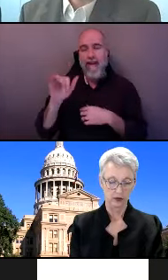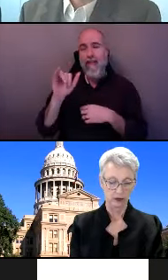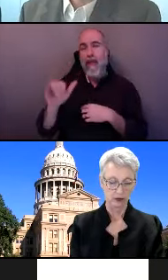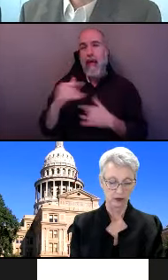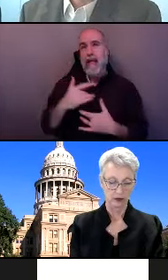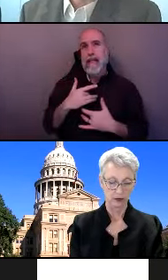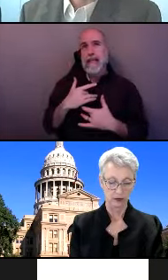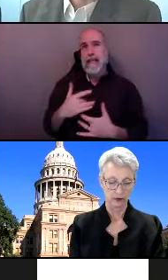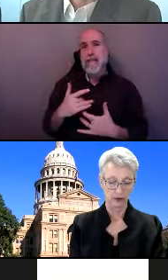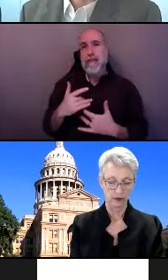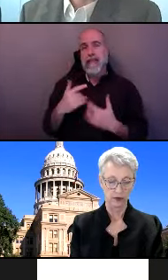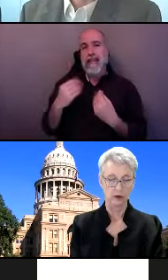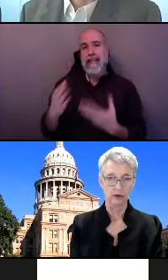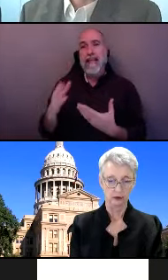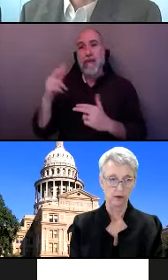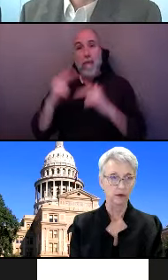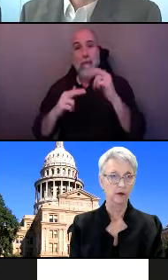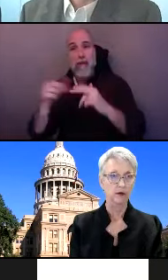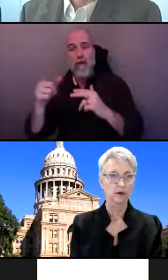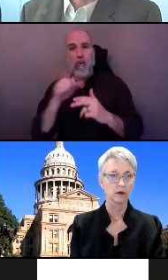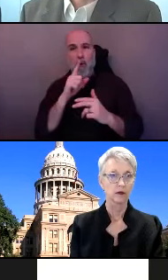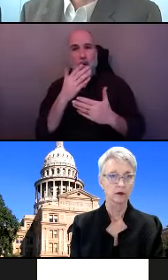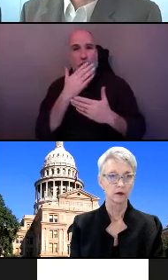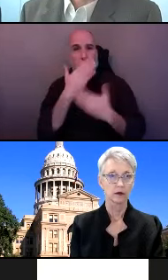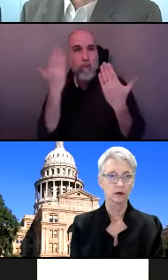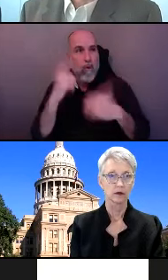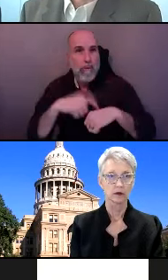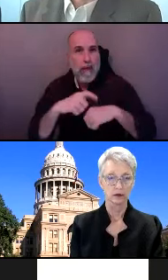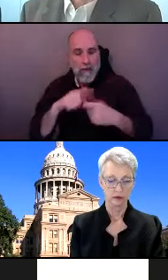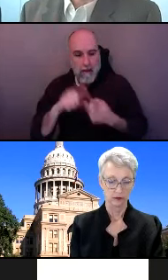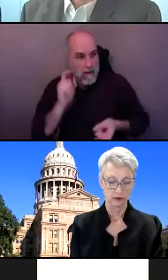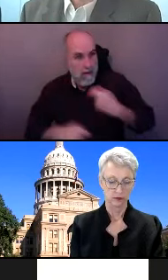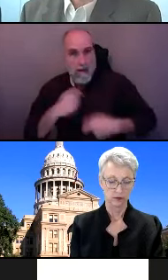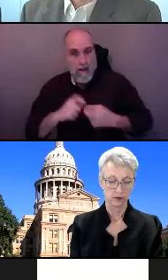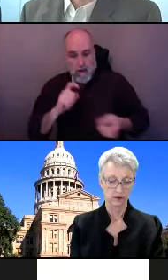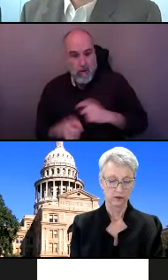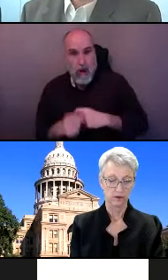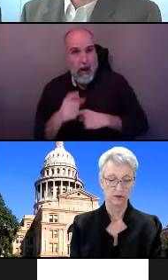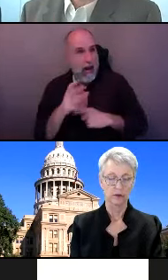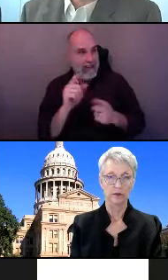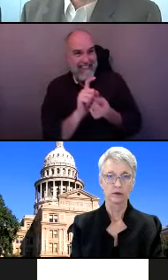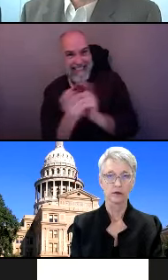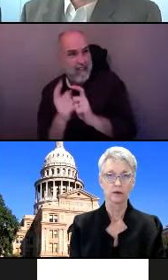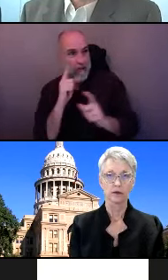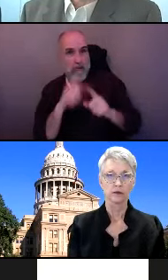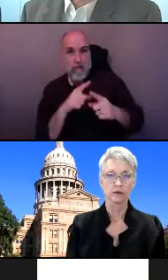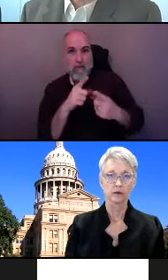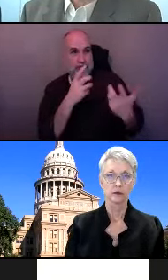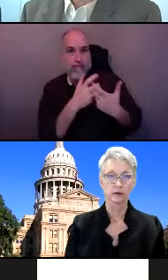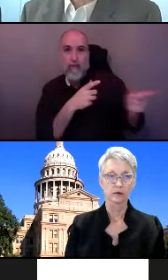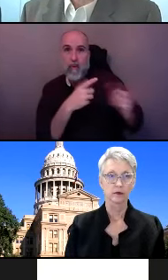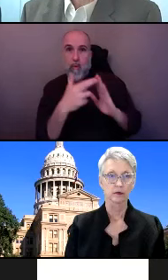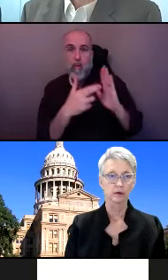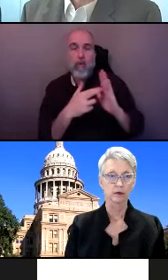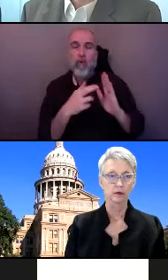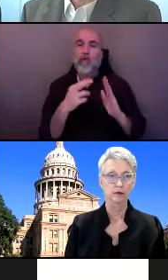builders little or no time to change their building plans or adapt to the new regulatory environment. And so providing a longer glide